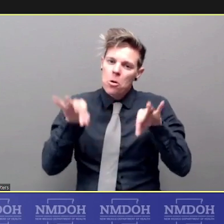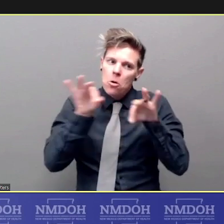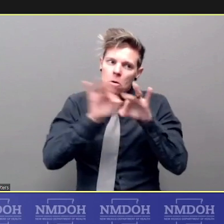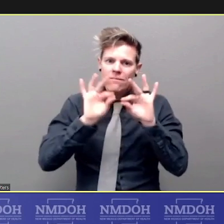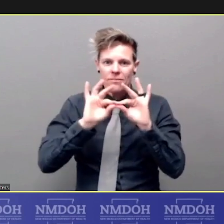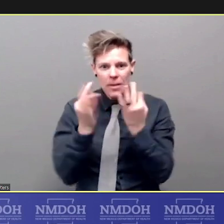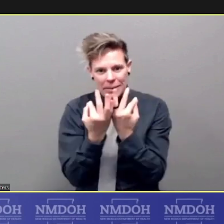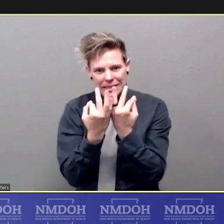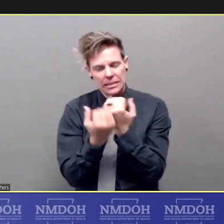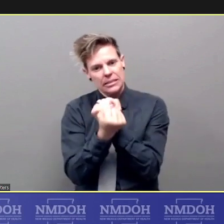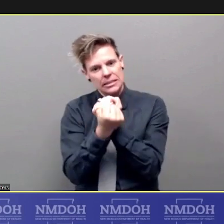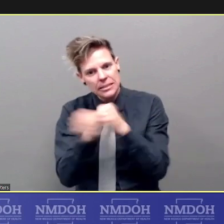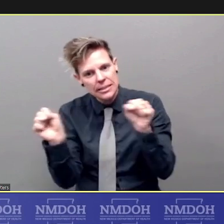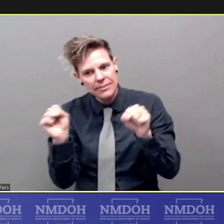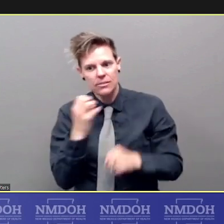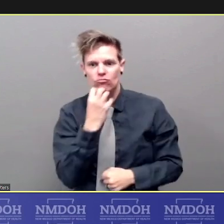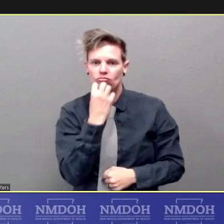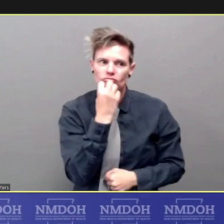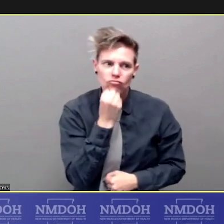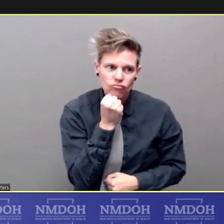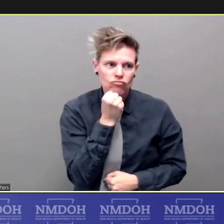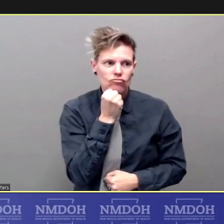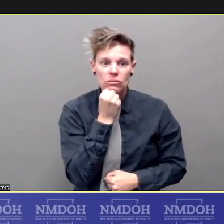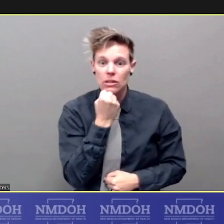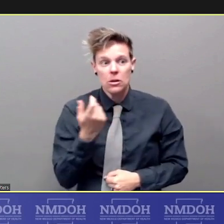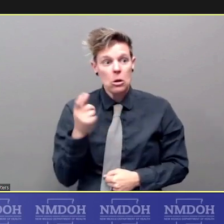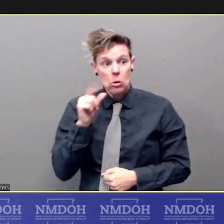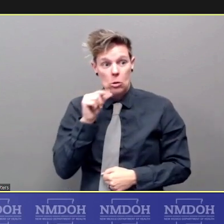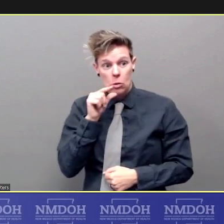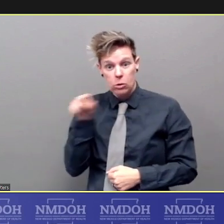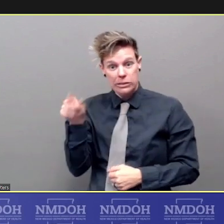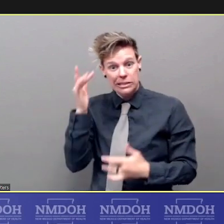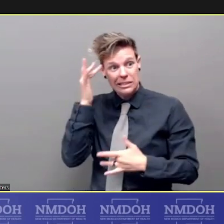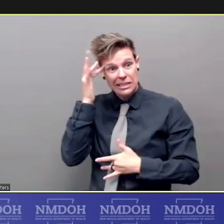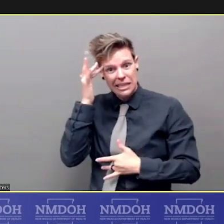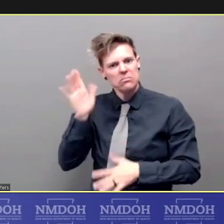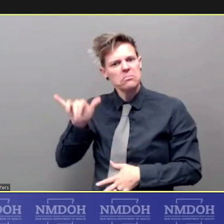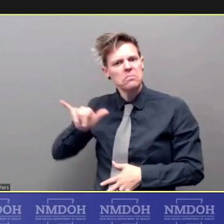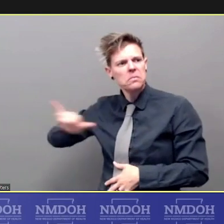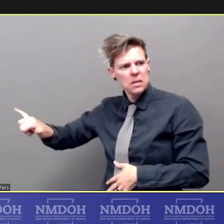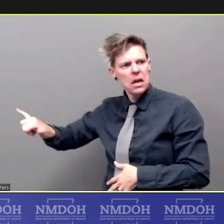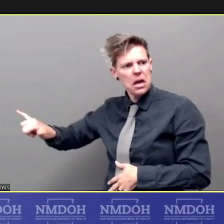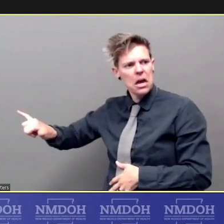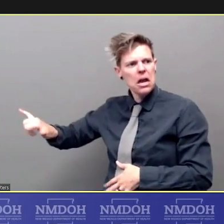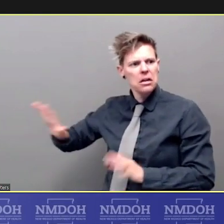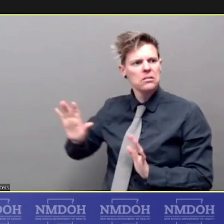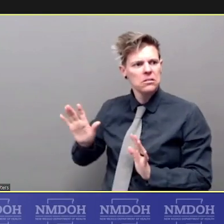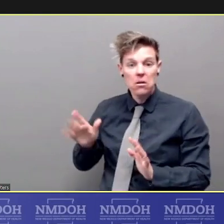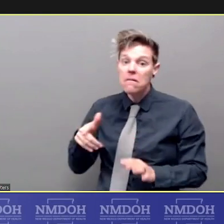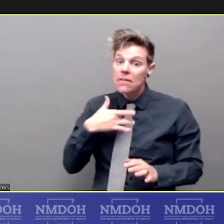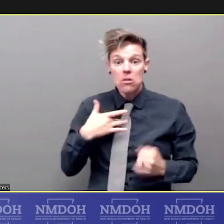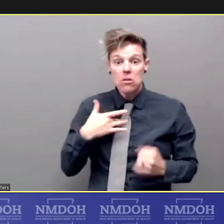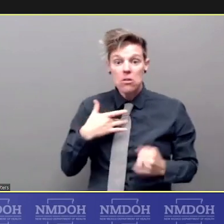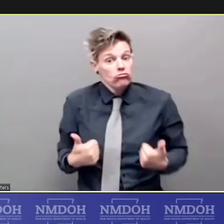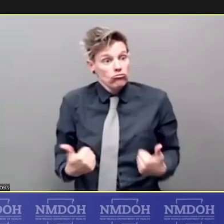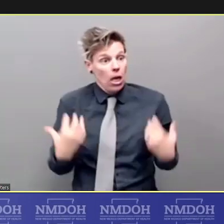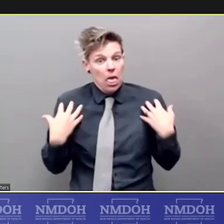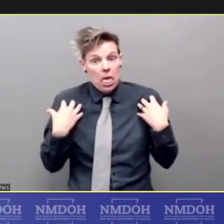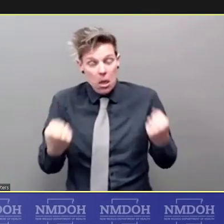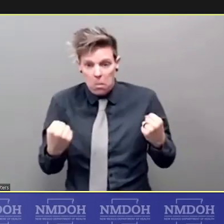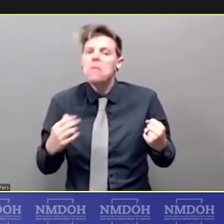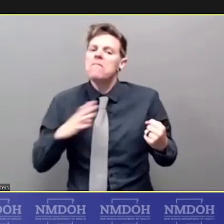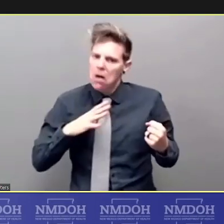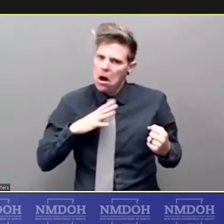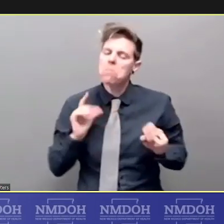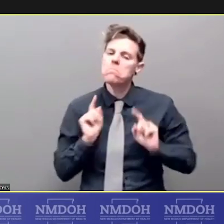sick at home and keep well so we can continue to visit with our family. One more thing too to add in at the